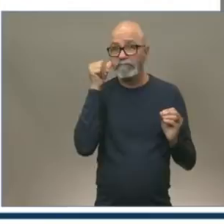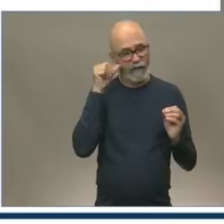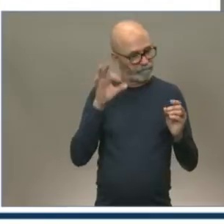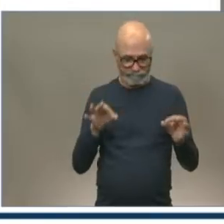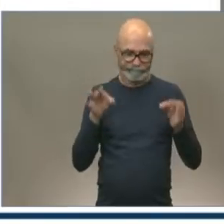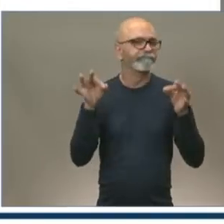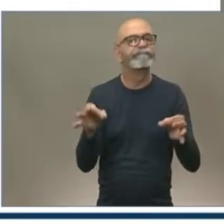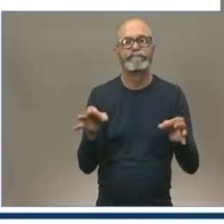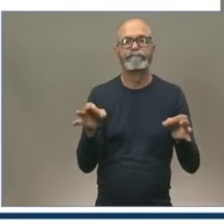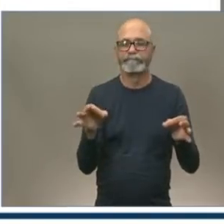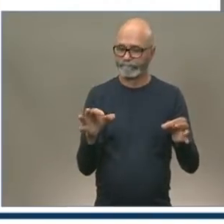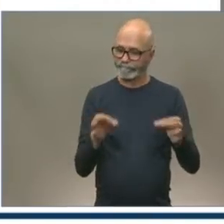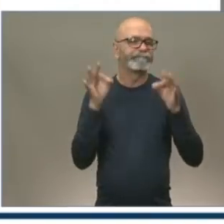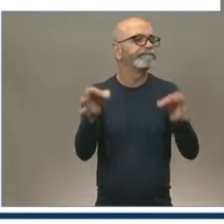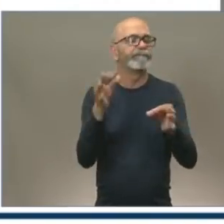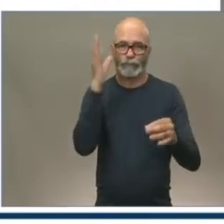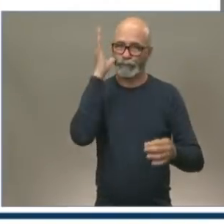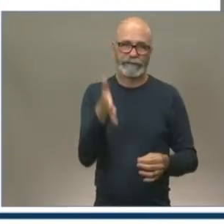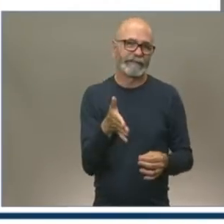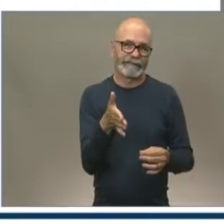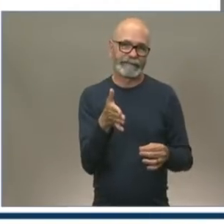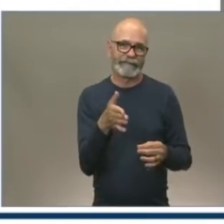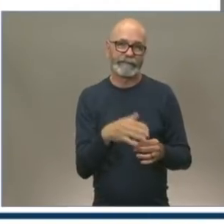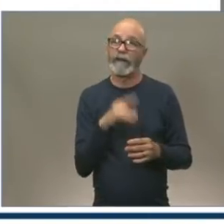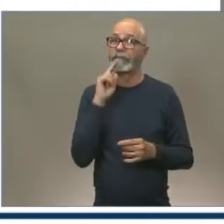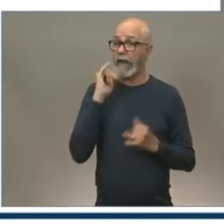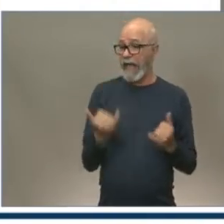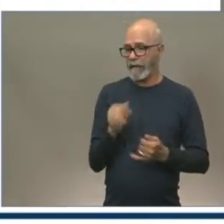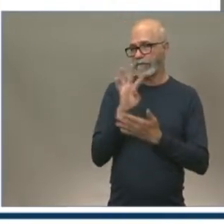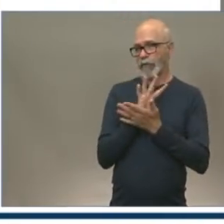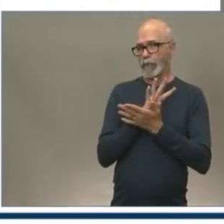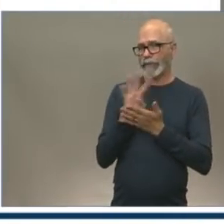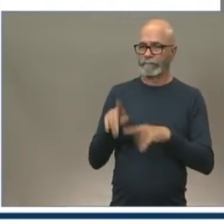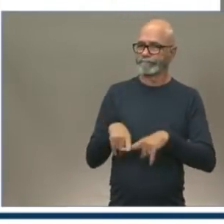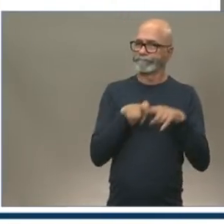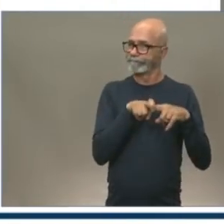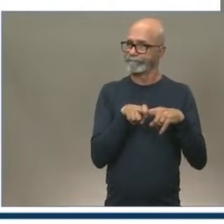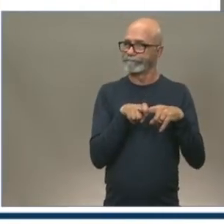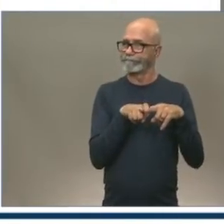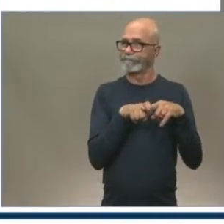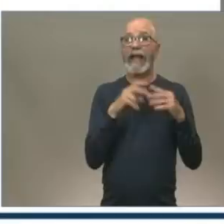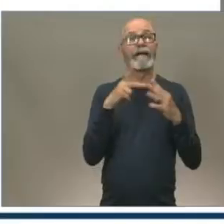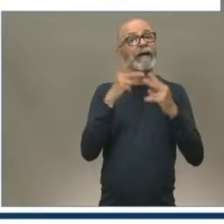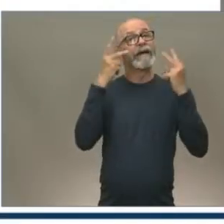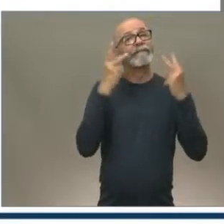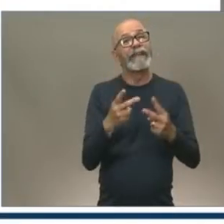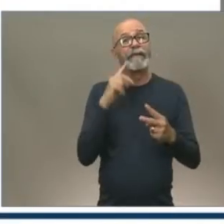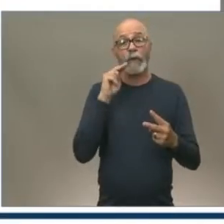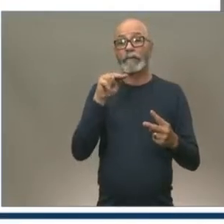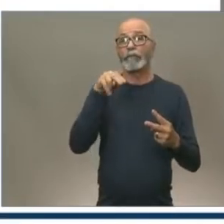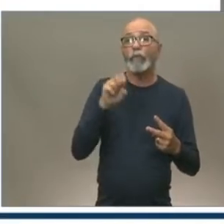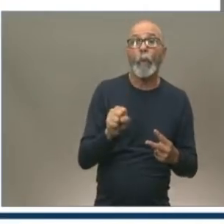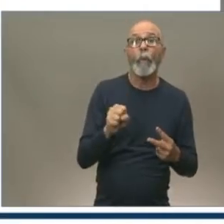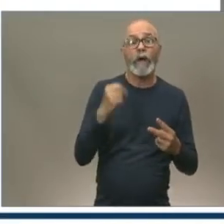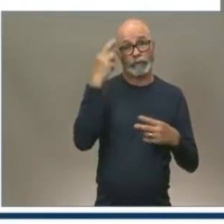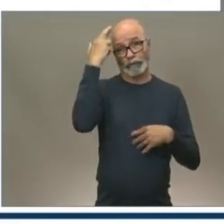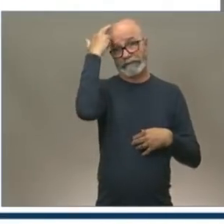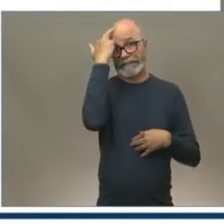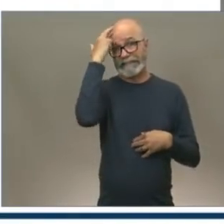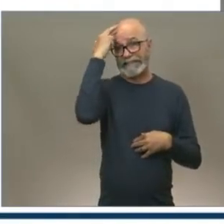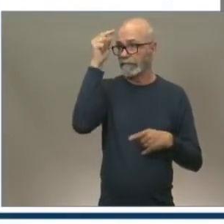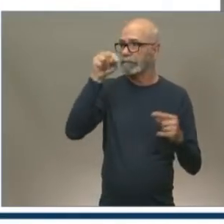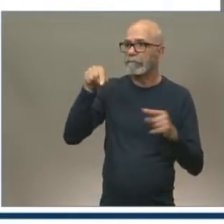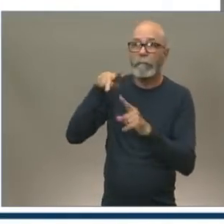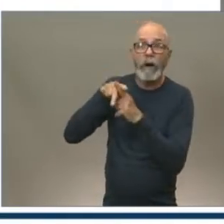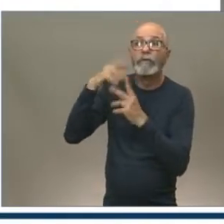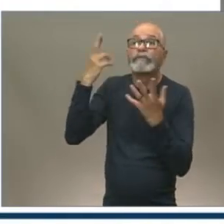place. So for the next 4 weeks, people can only enter Nova Scotia for essential reasons, which include